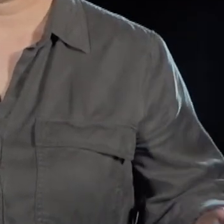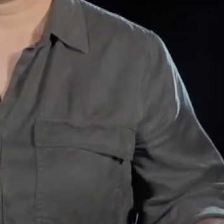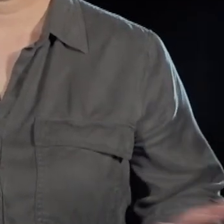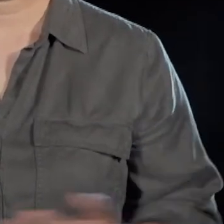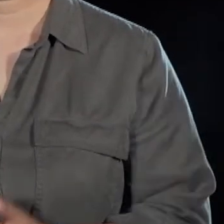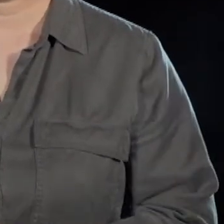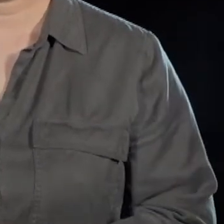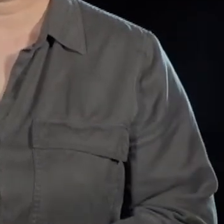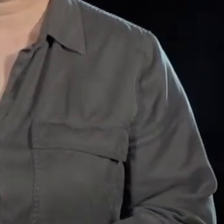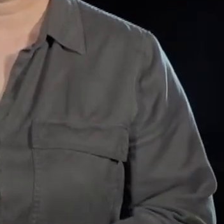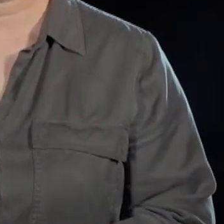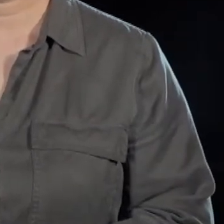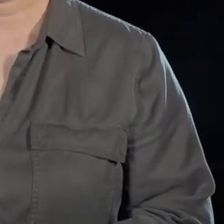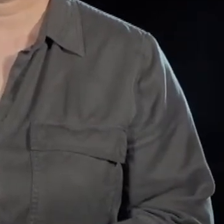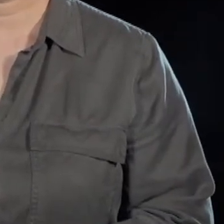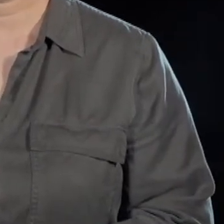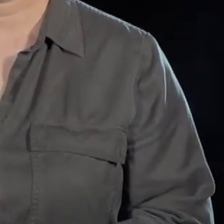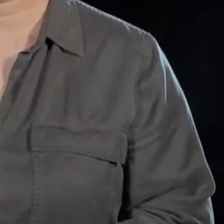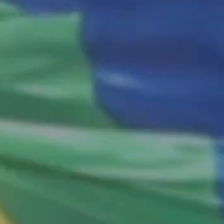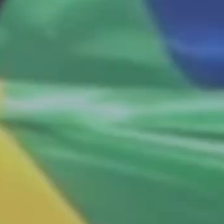So let's get started.